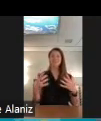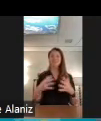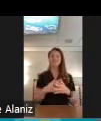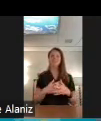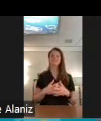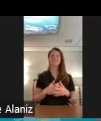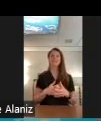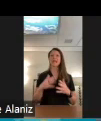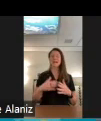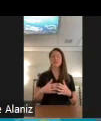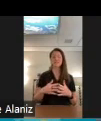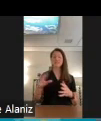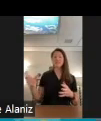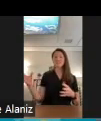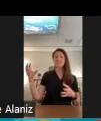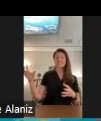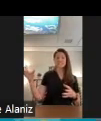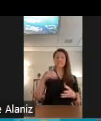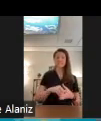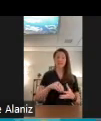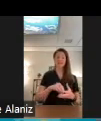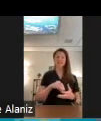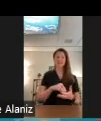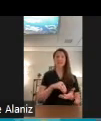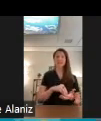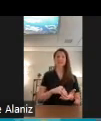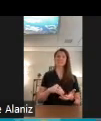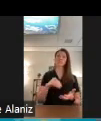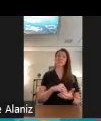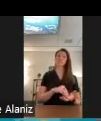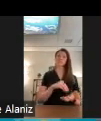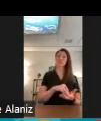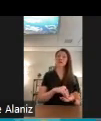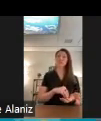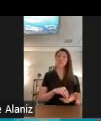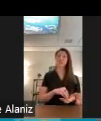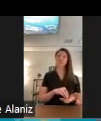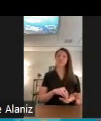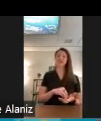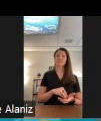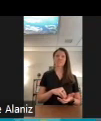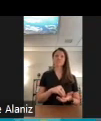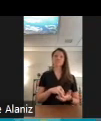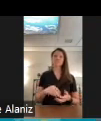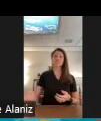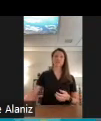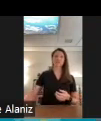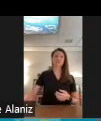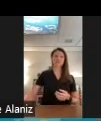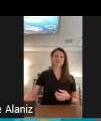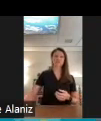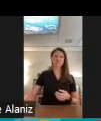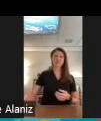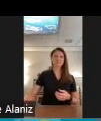neurological environment that's really helping to solidify those connections when they're making those cognitive judgments through the